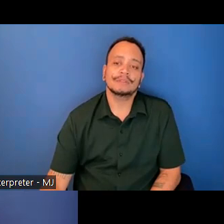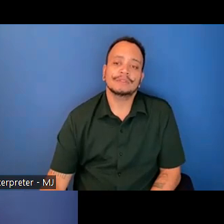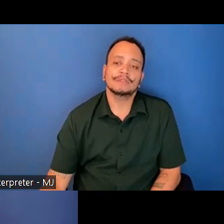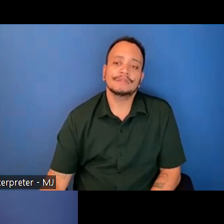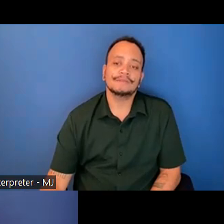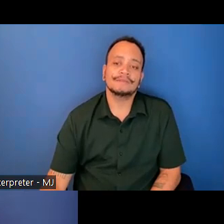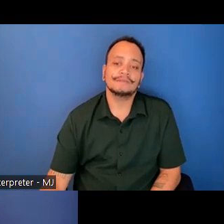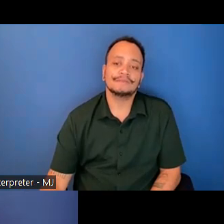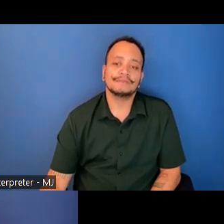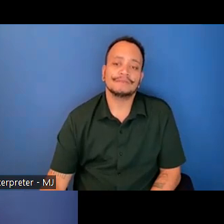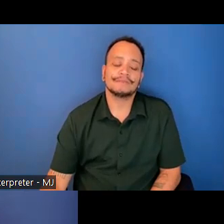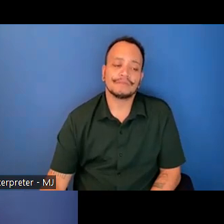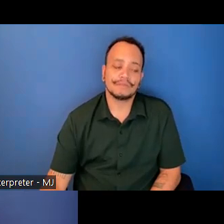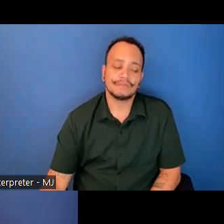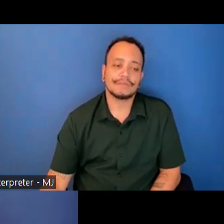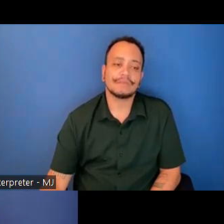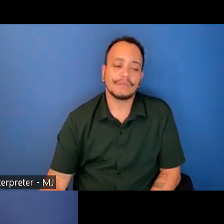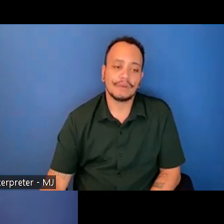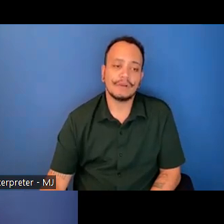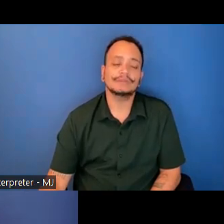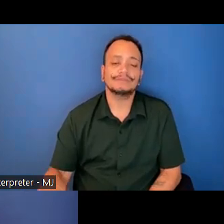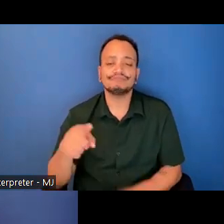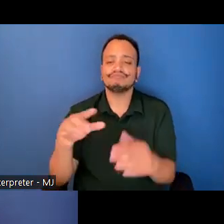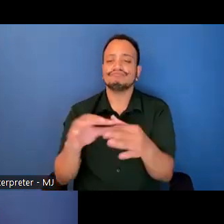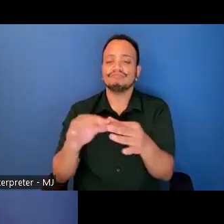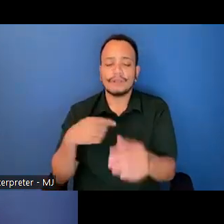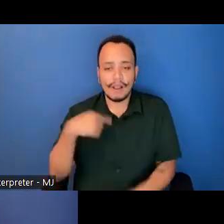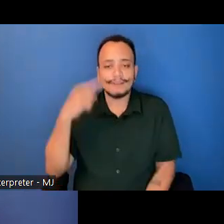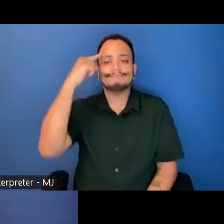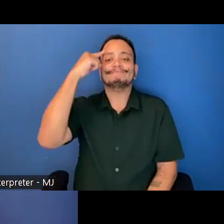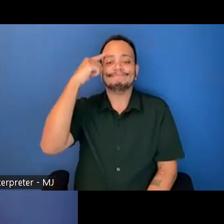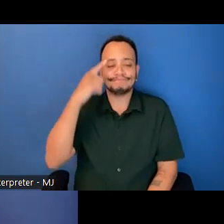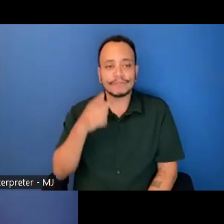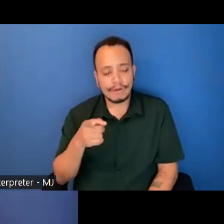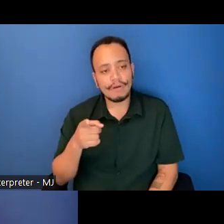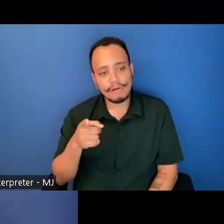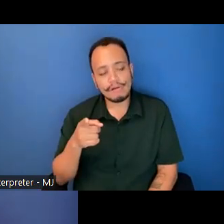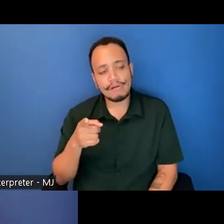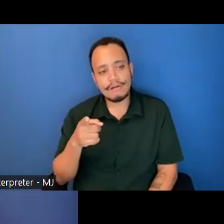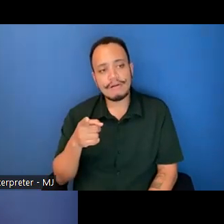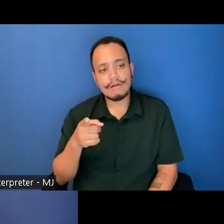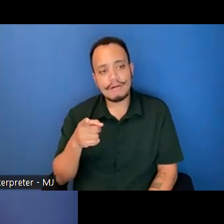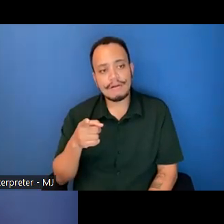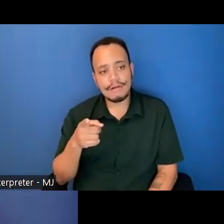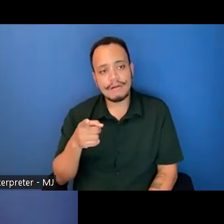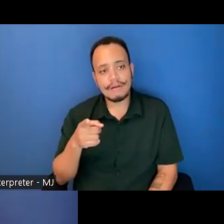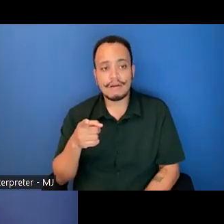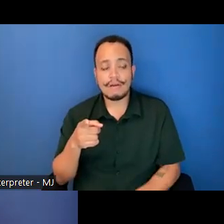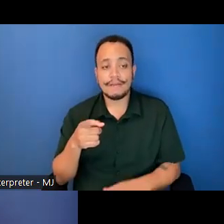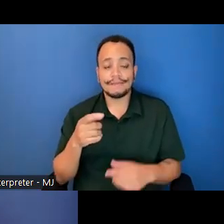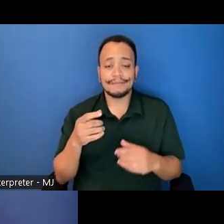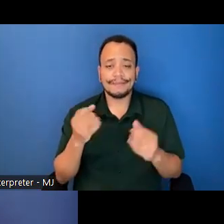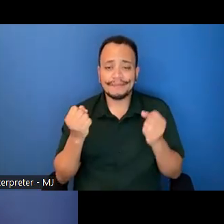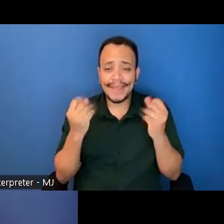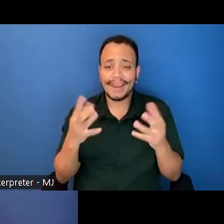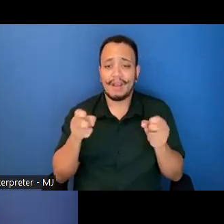about, but I just, as you were talking, it just reminded me that there are like lots of different places where you can learn skills. I